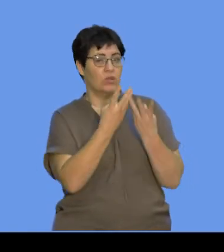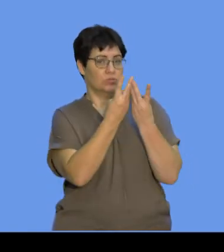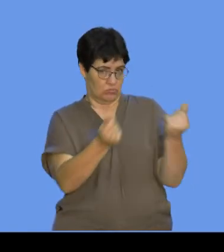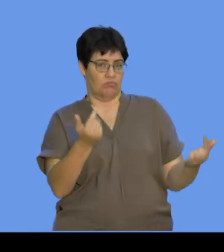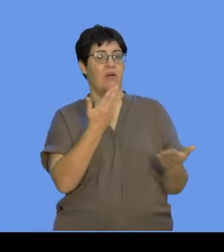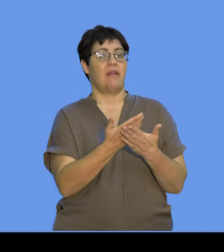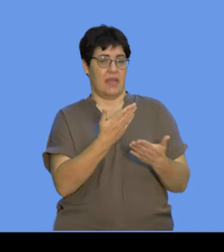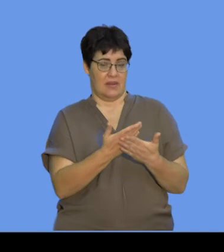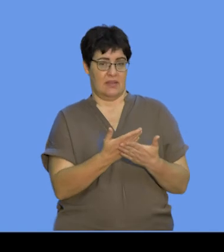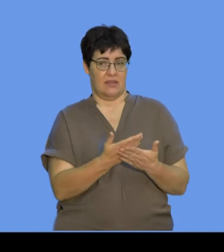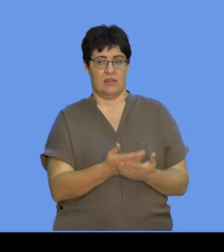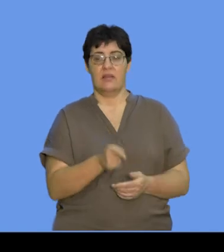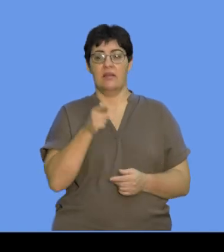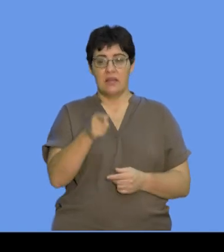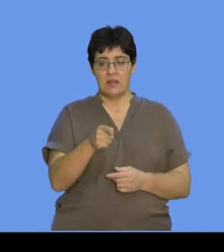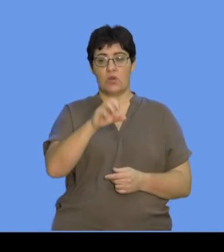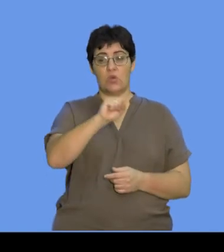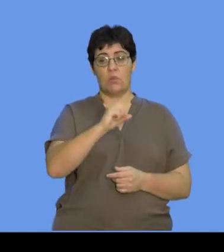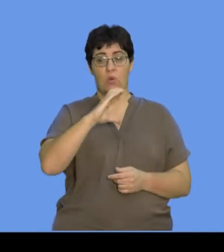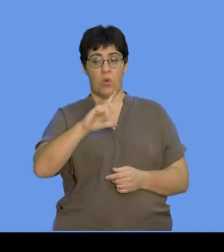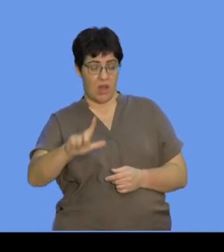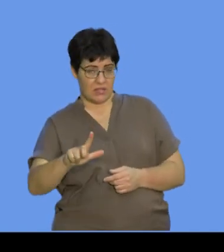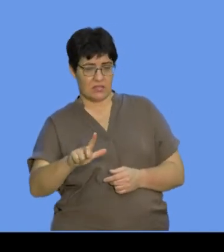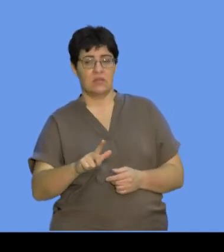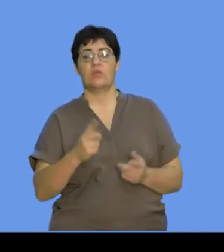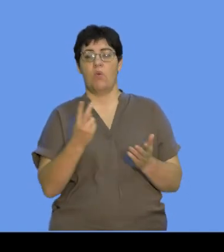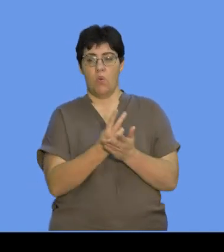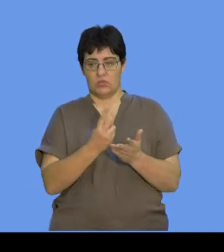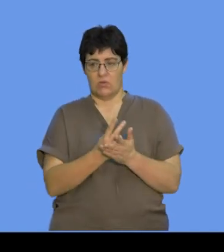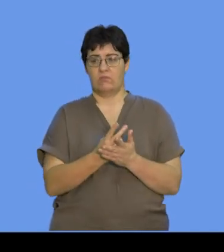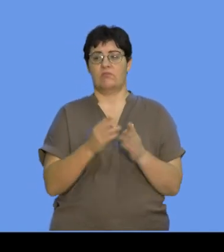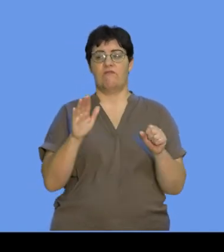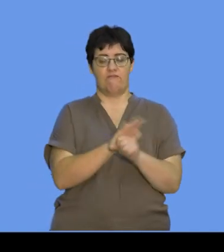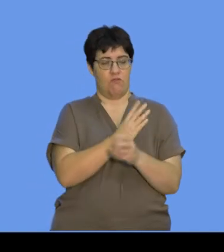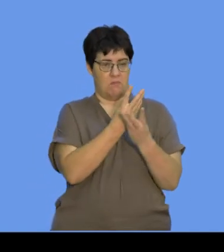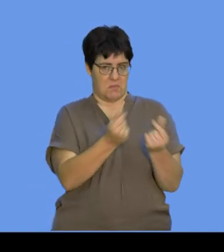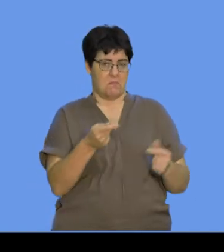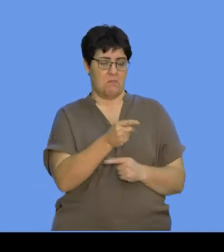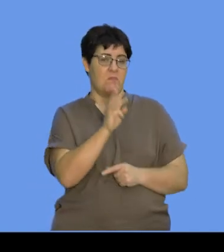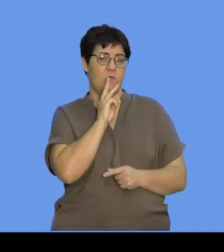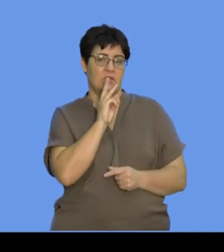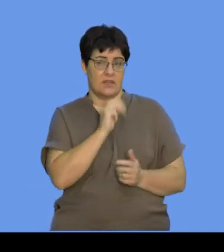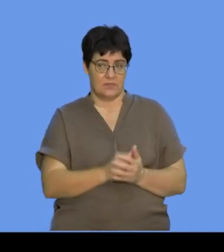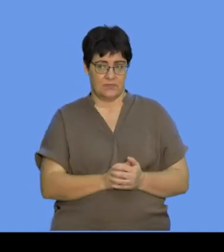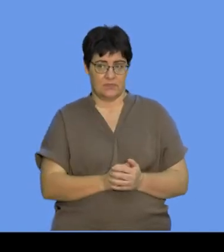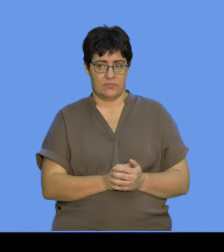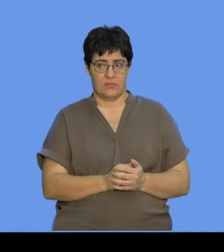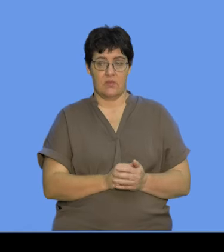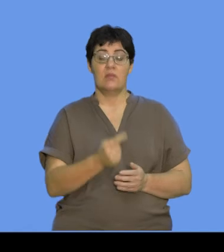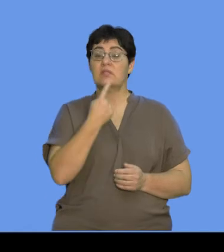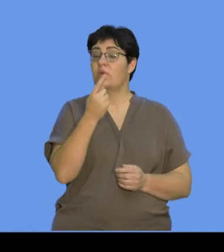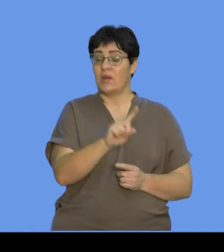soluble, while sodium chloride is completely soluble in water. Okay, where does this lead us? It says to us